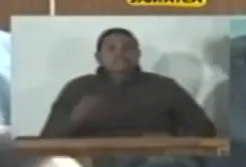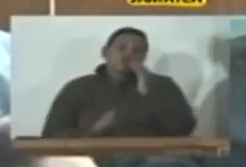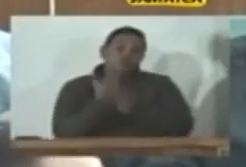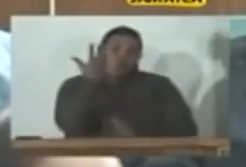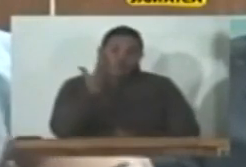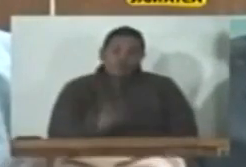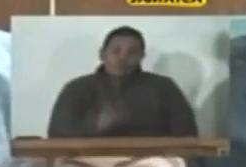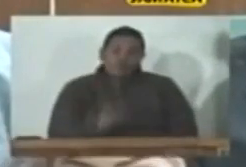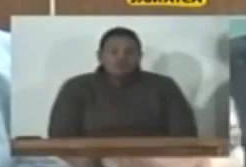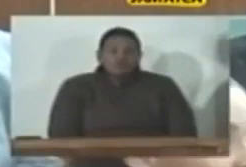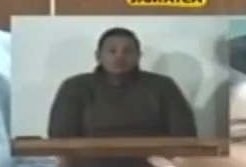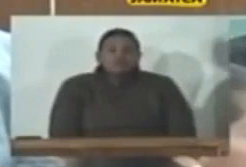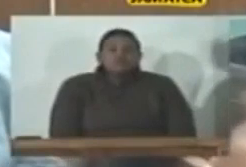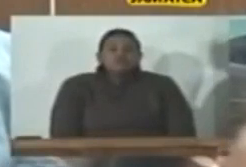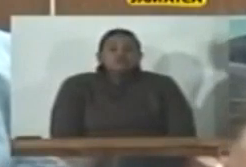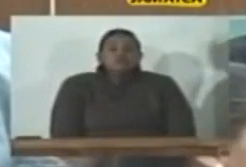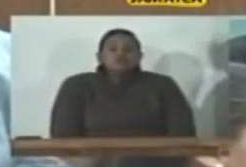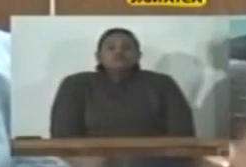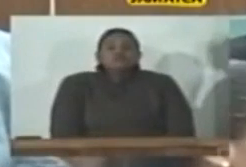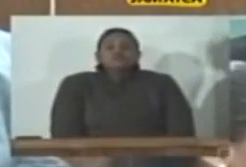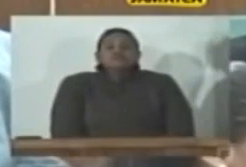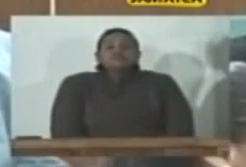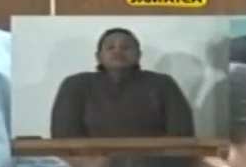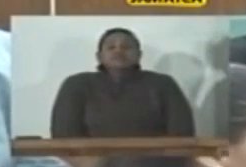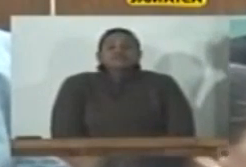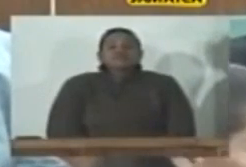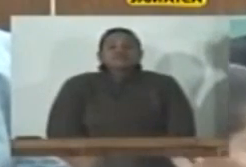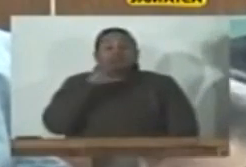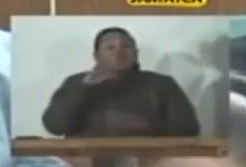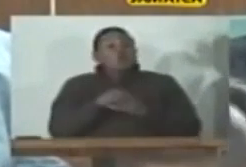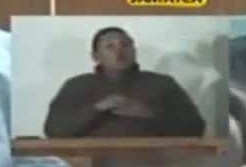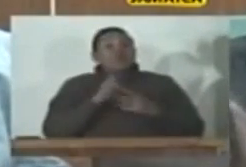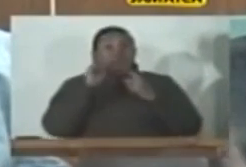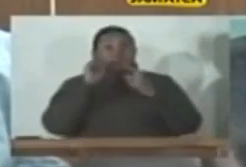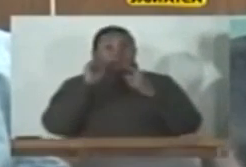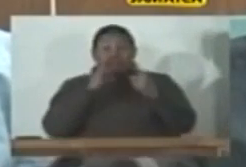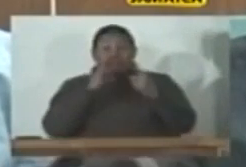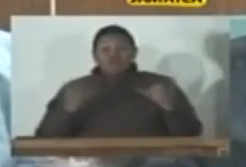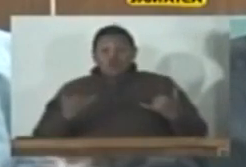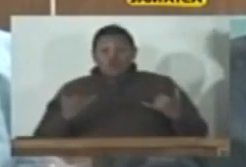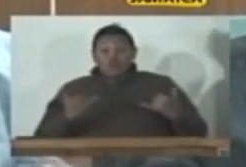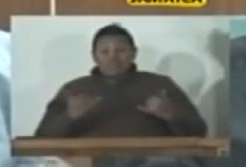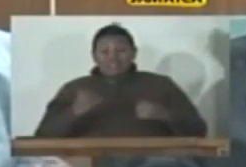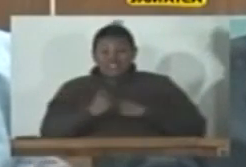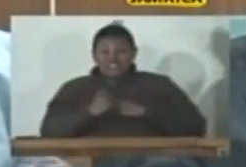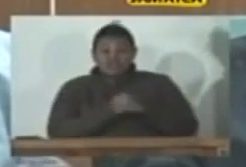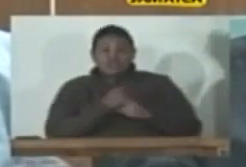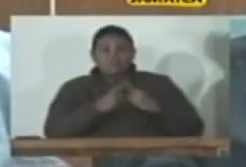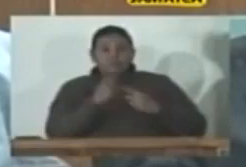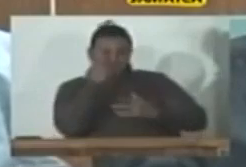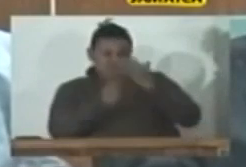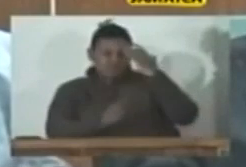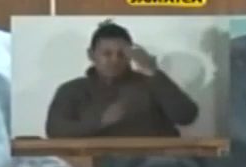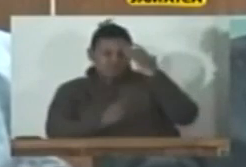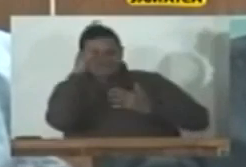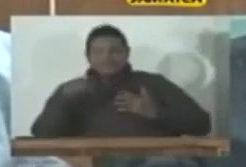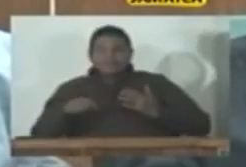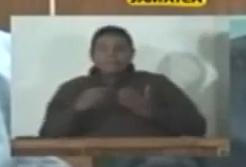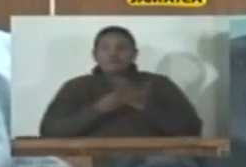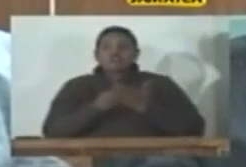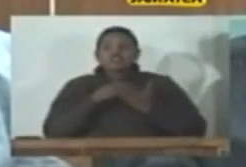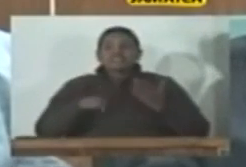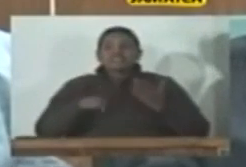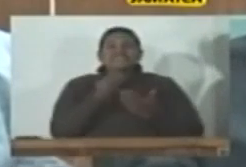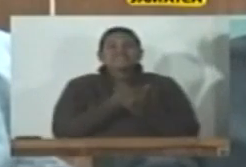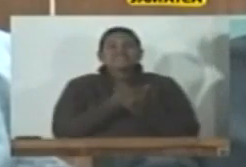year and the projection in the budget for this coming fiscal year, 2019-20. If the growth targets